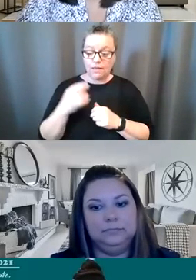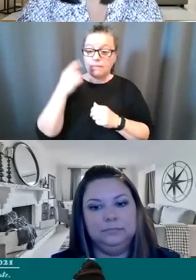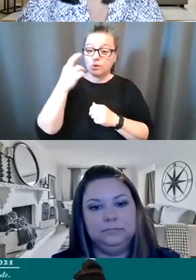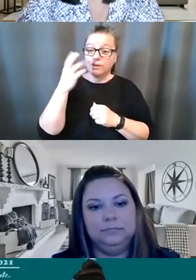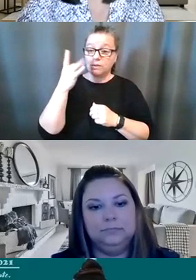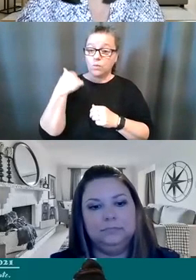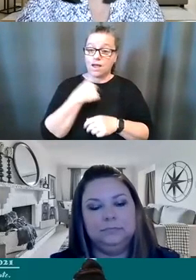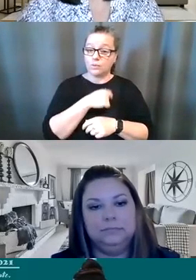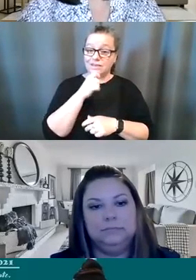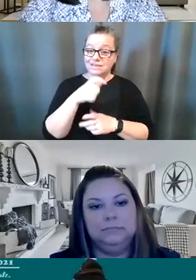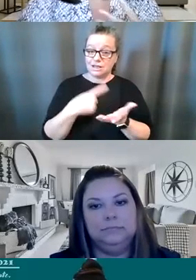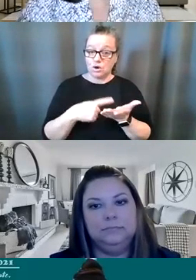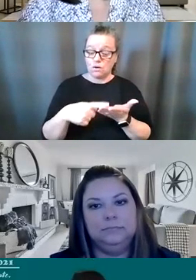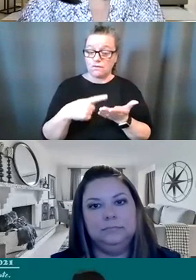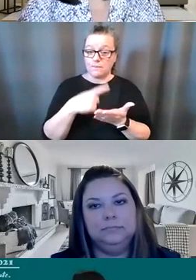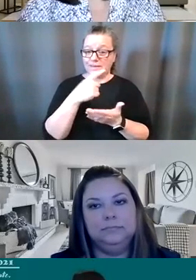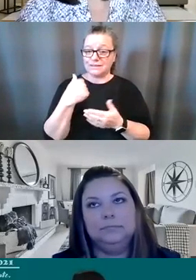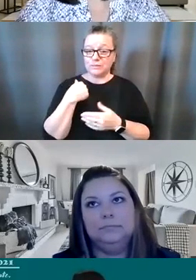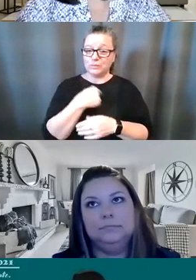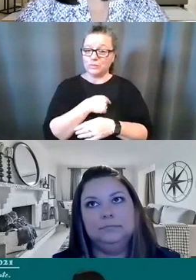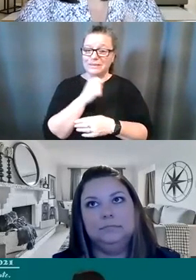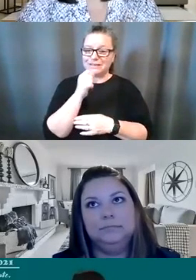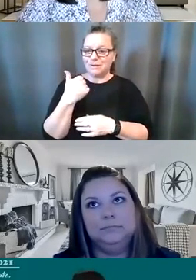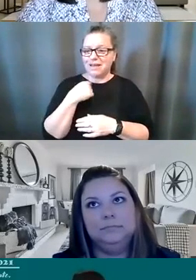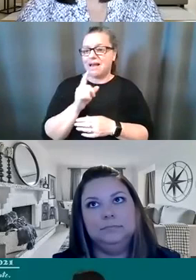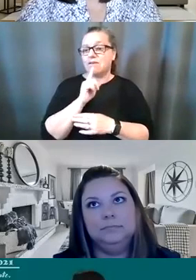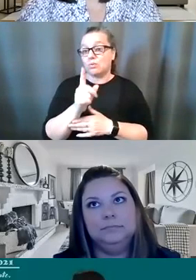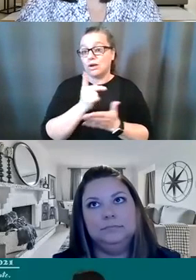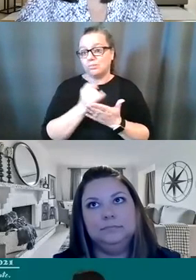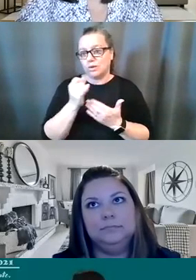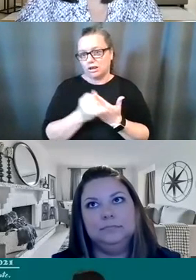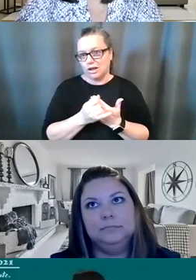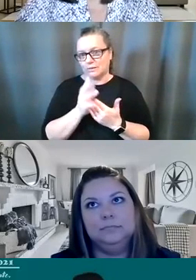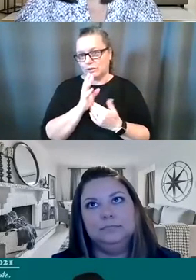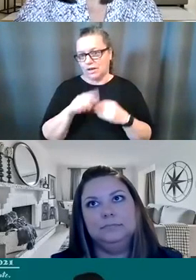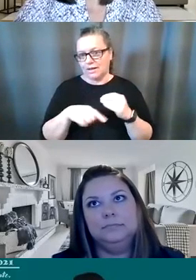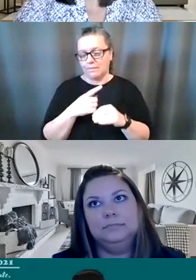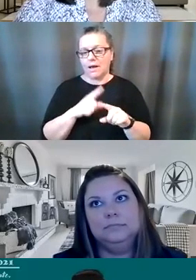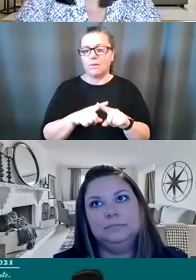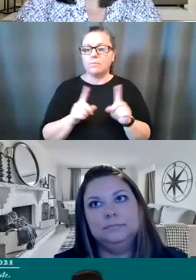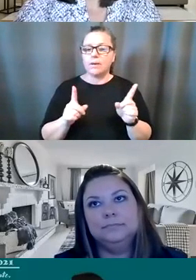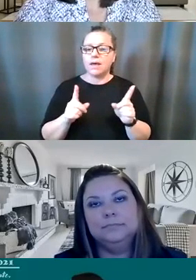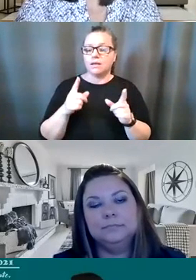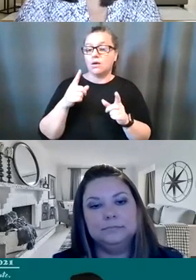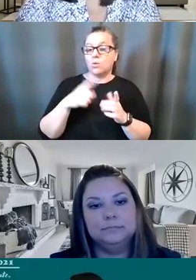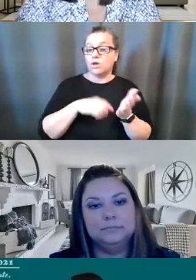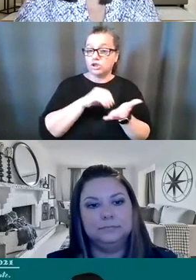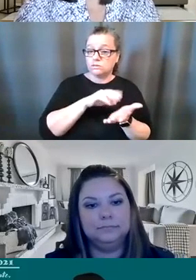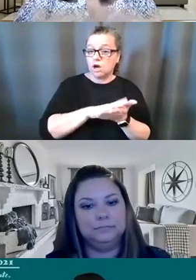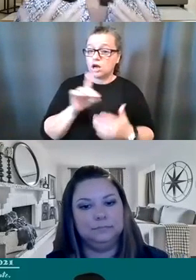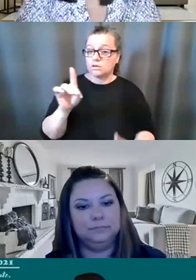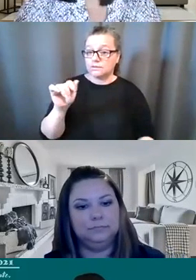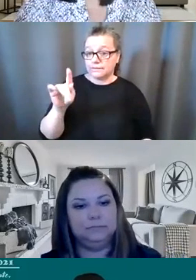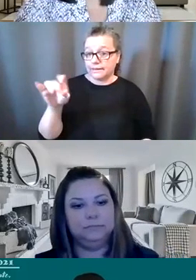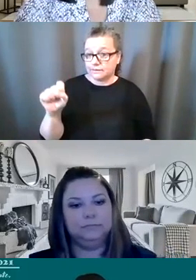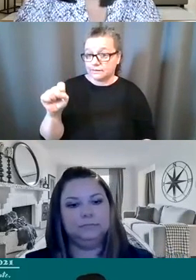over it is because we don't have a real project that we're talking about in this sense. But what should go in there are dates and